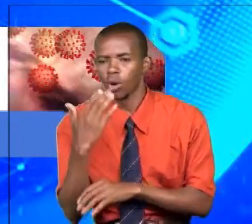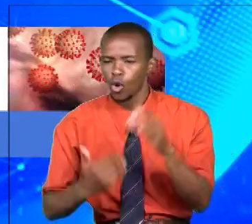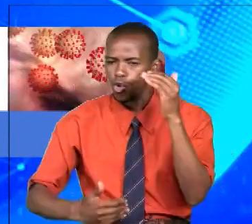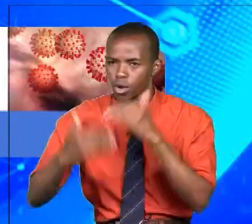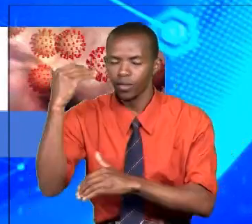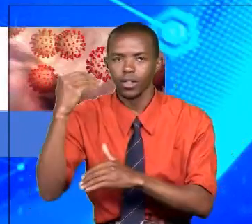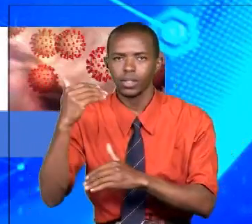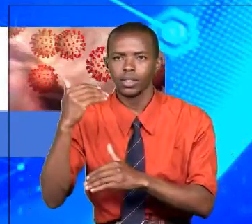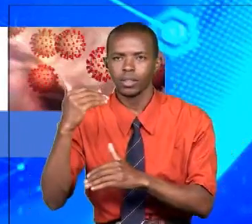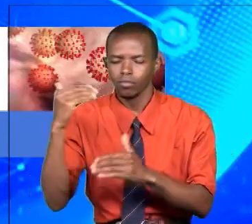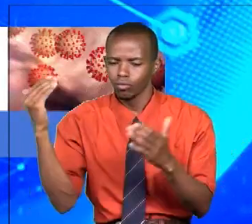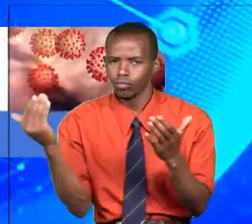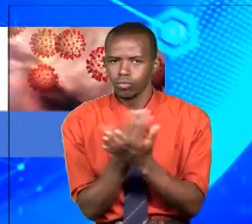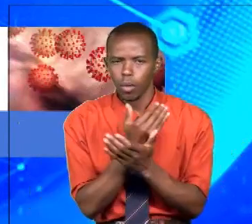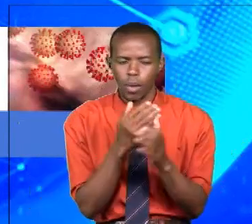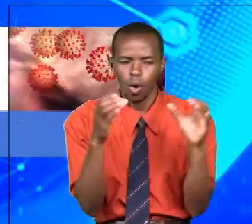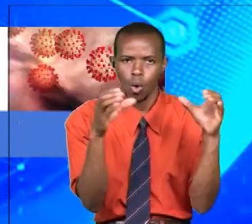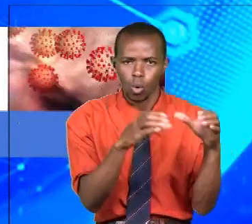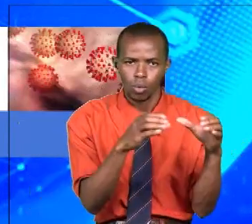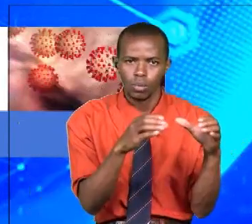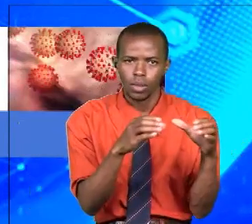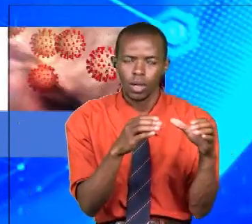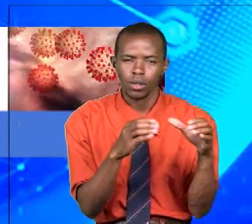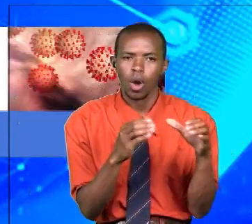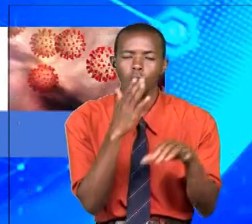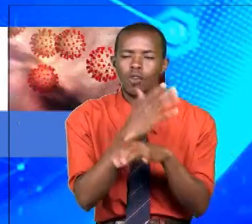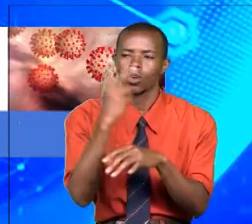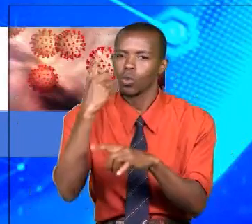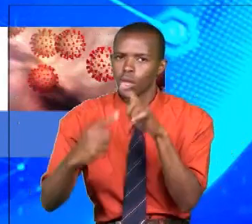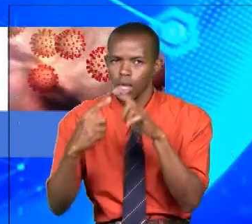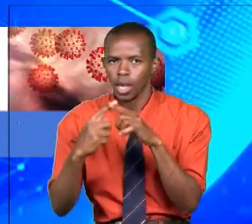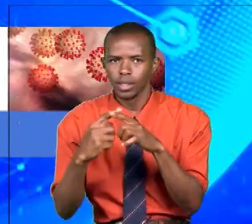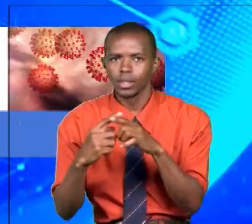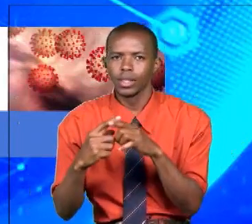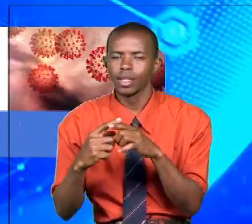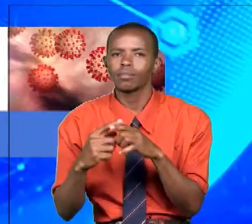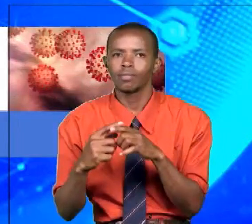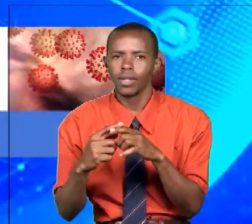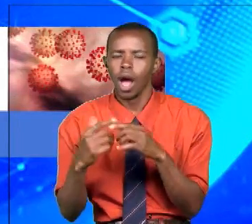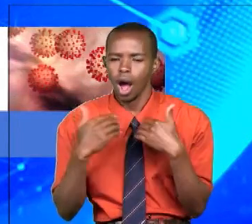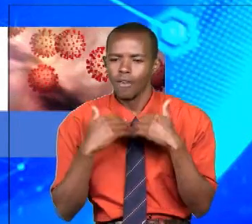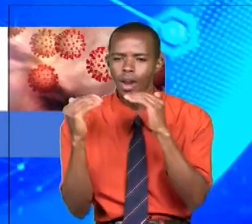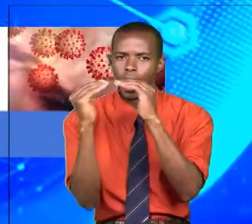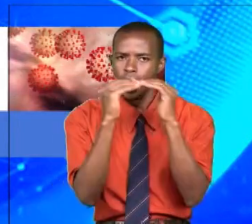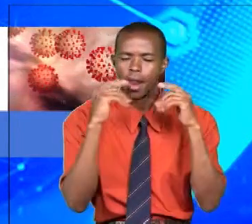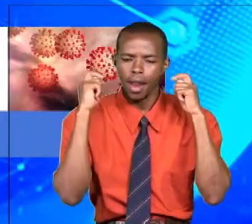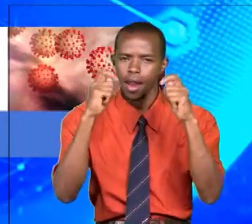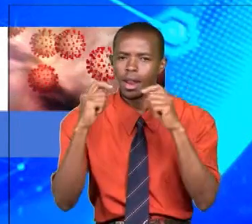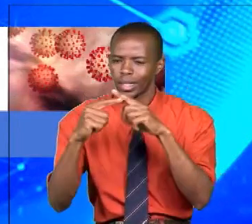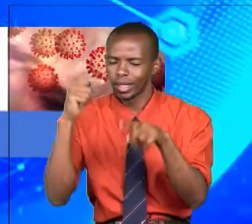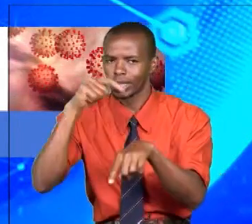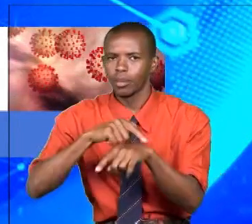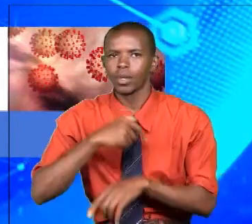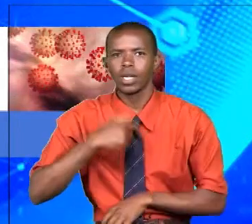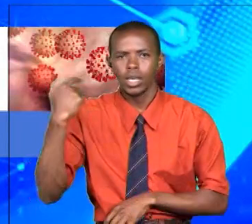removed a statue from its campus site that for more than two decades has commemorated pro-democracy protesters killed during China's